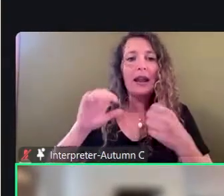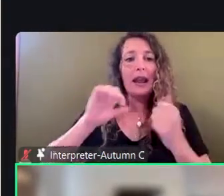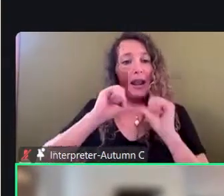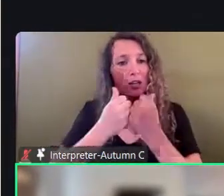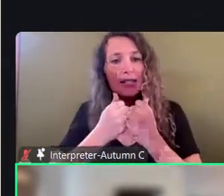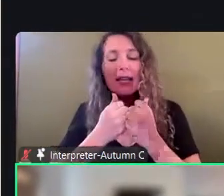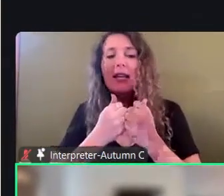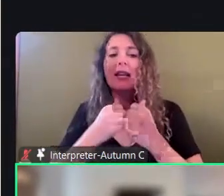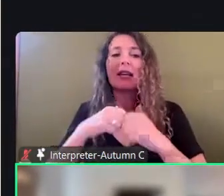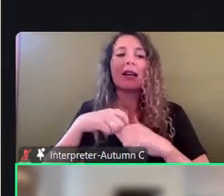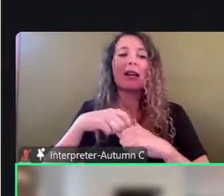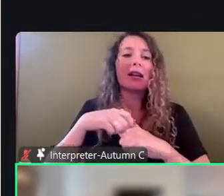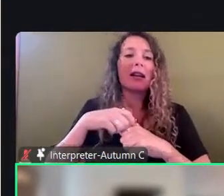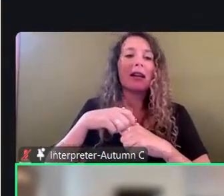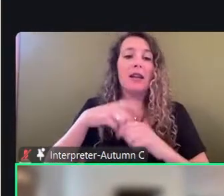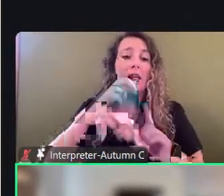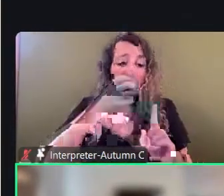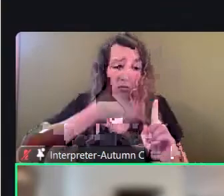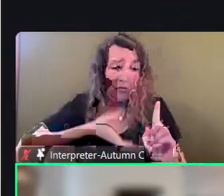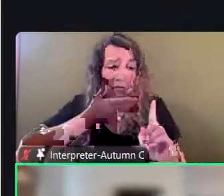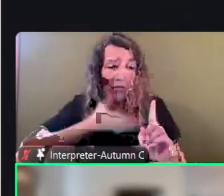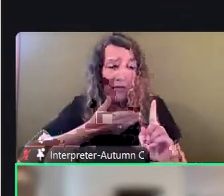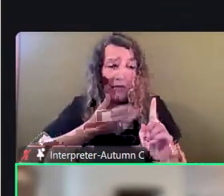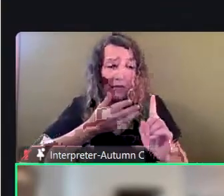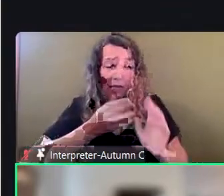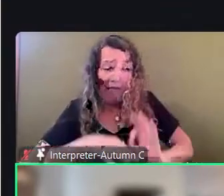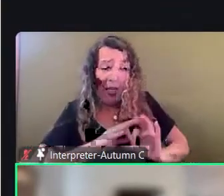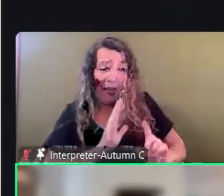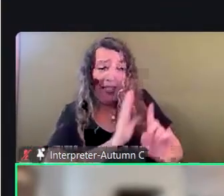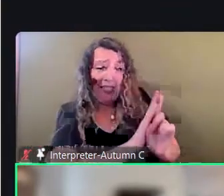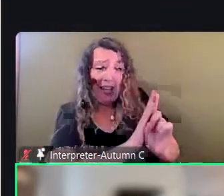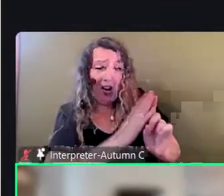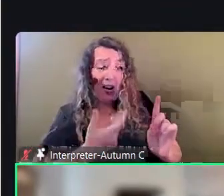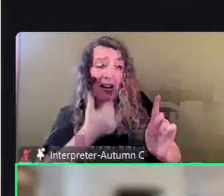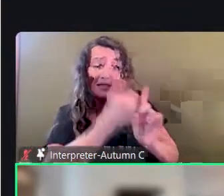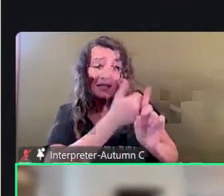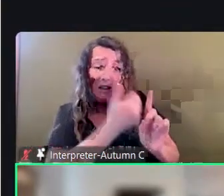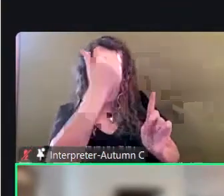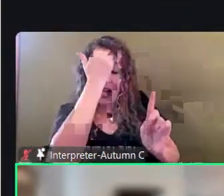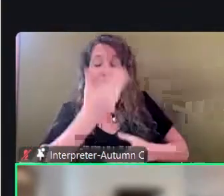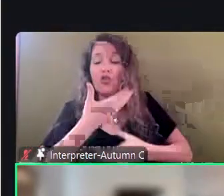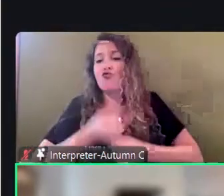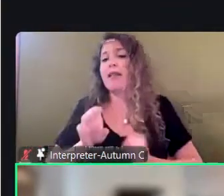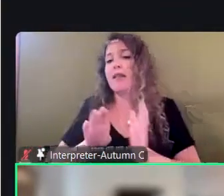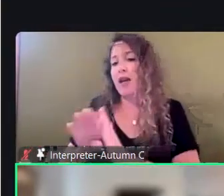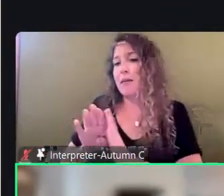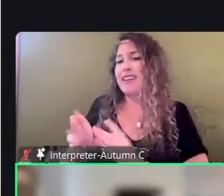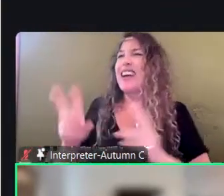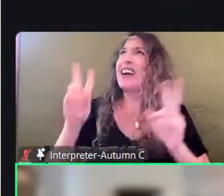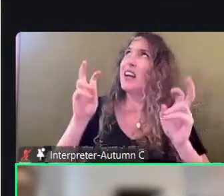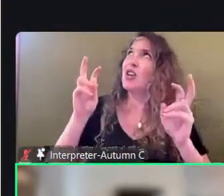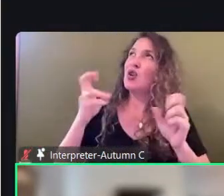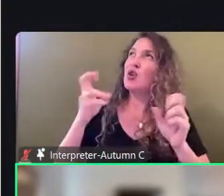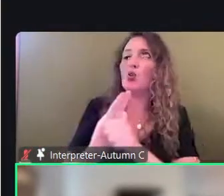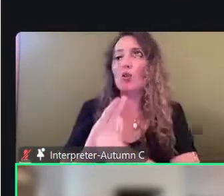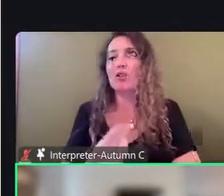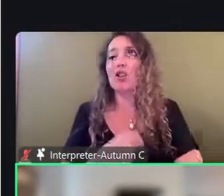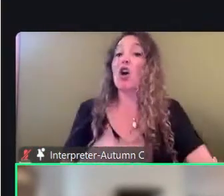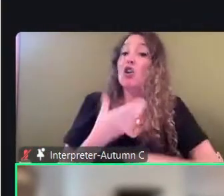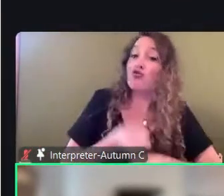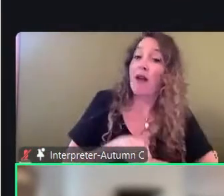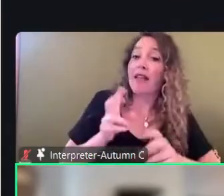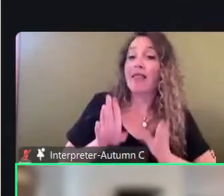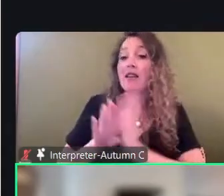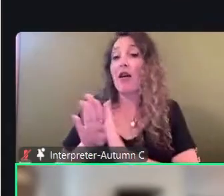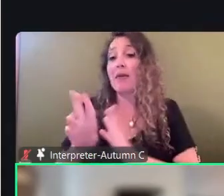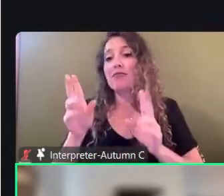like valuing individuals' self-knowledge and strength development. I use strength development to describe